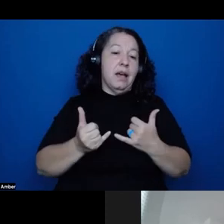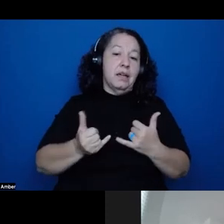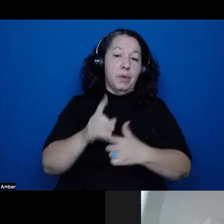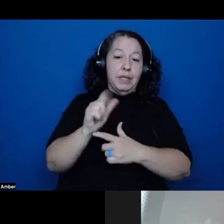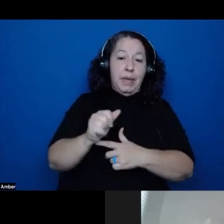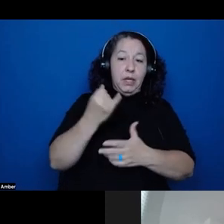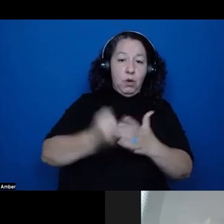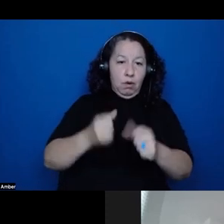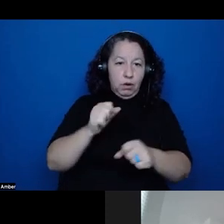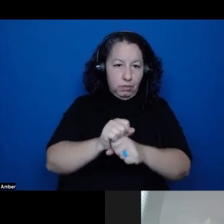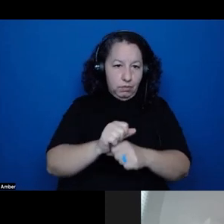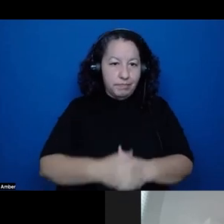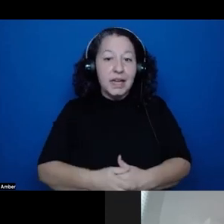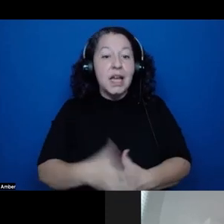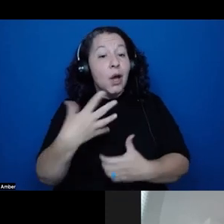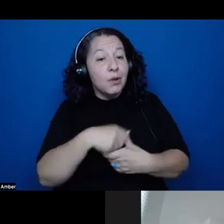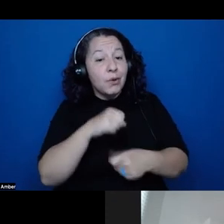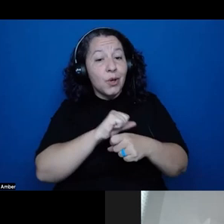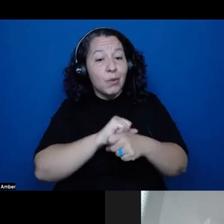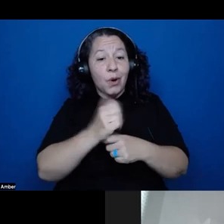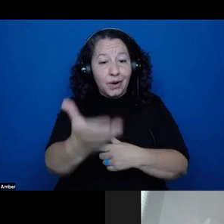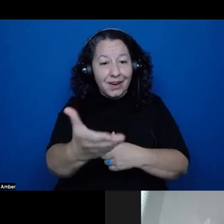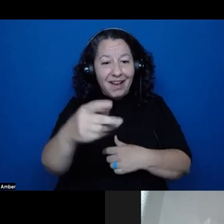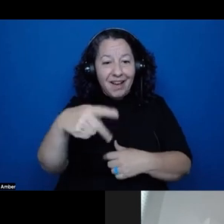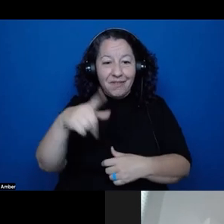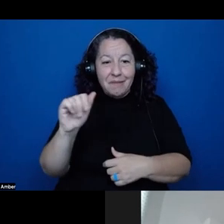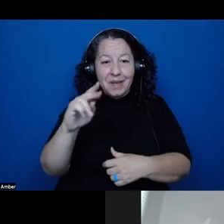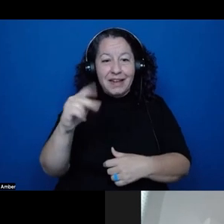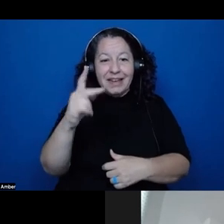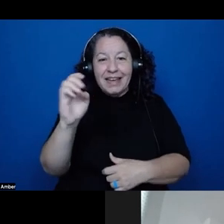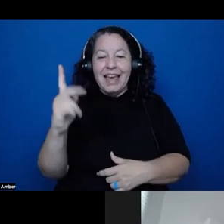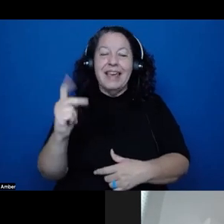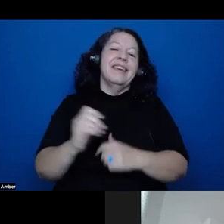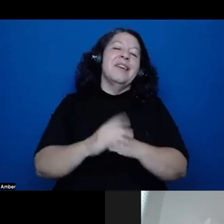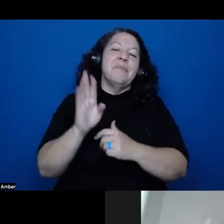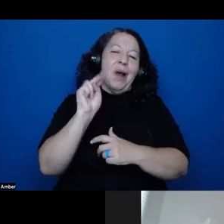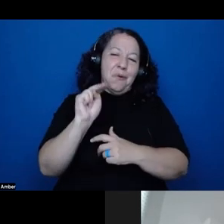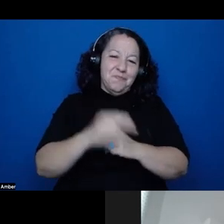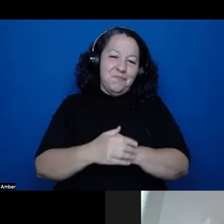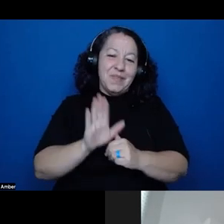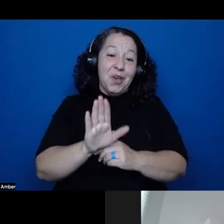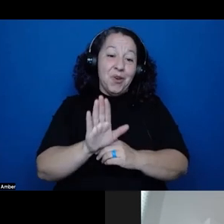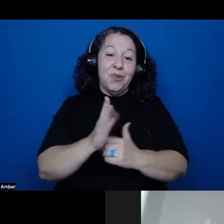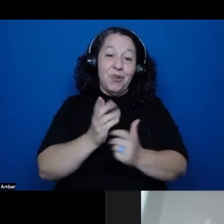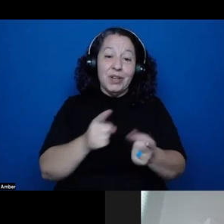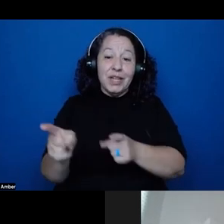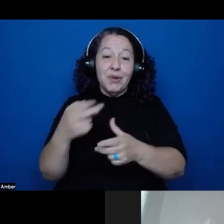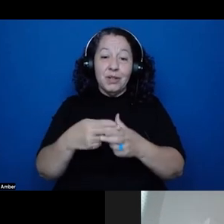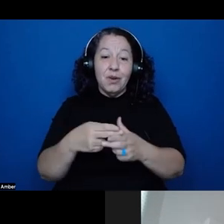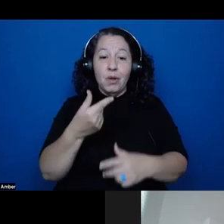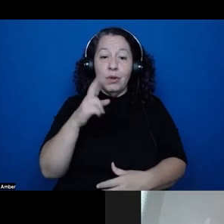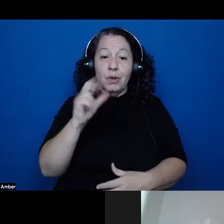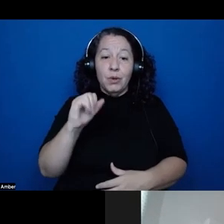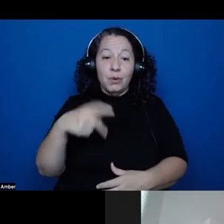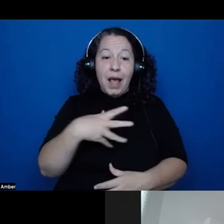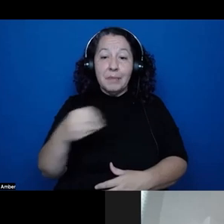this includes the work of Pelenakeke Brown. In her series of pieces called Grasp and